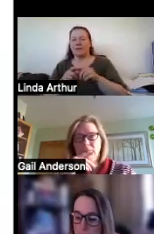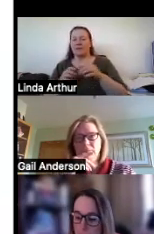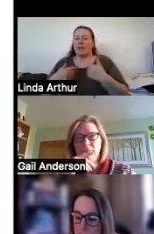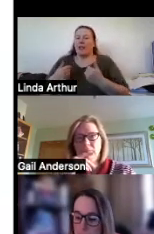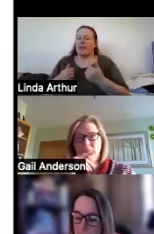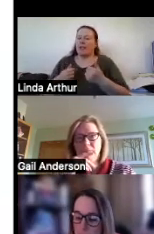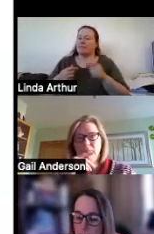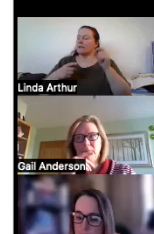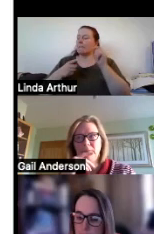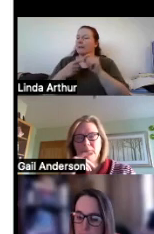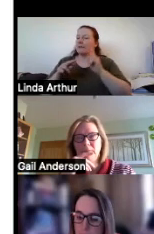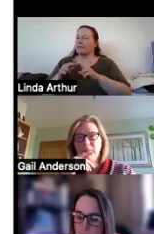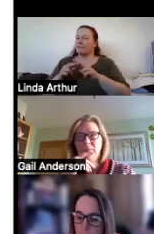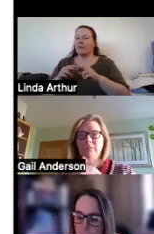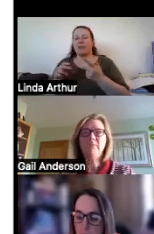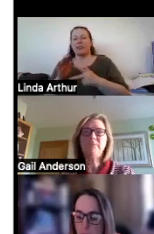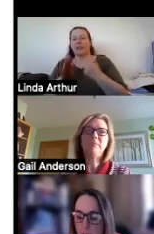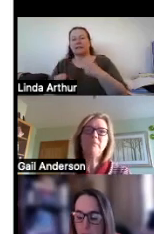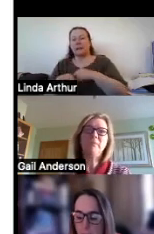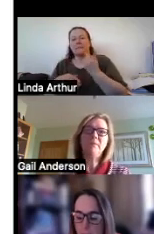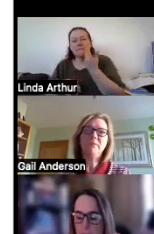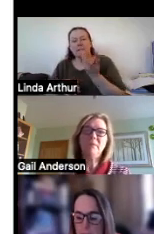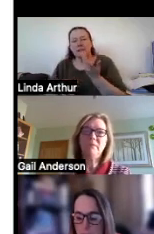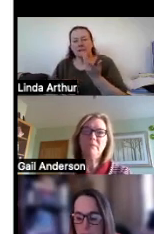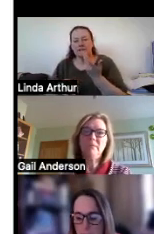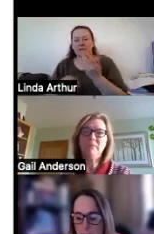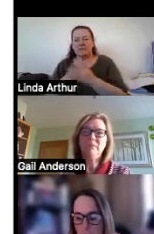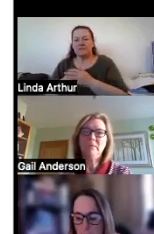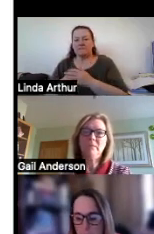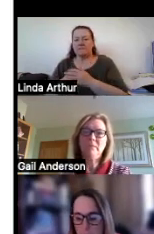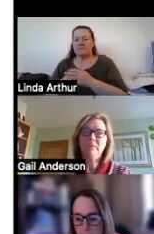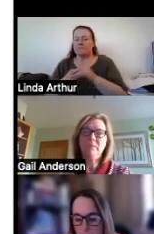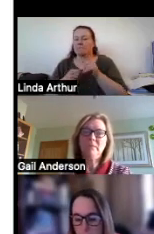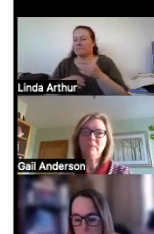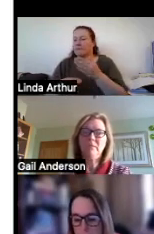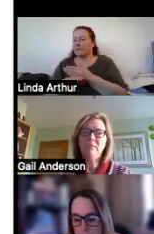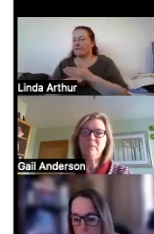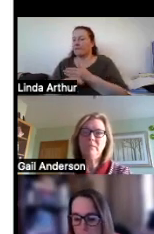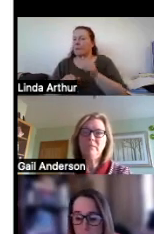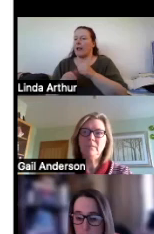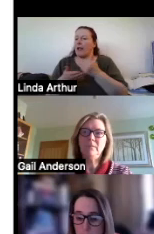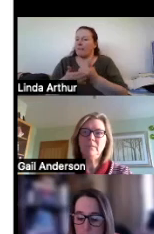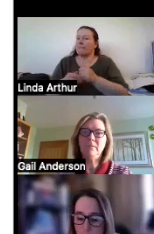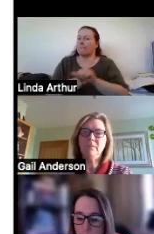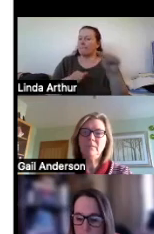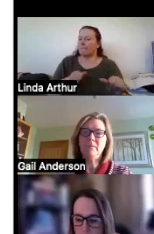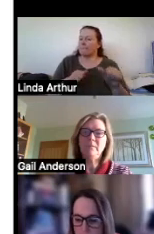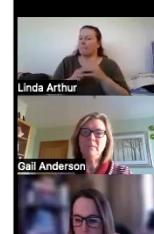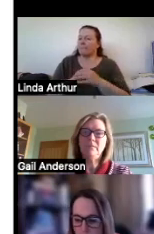exercise habits, so at least 3 times a day, antenatally will then help, hopefully postnatally and in